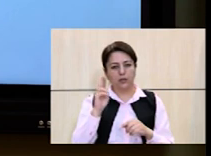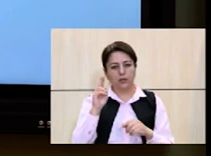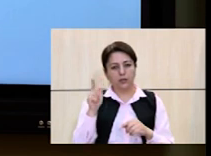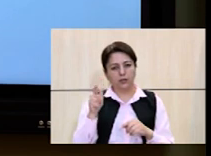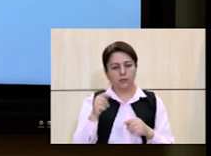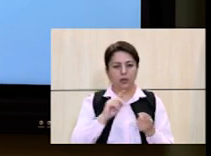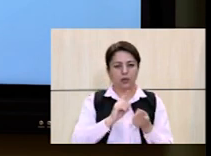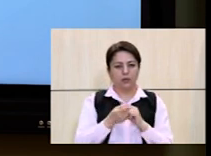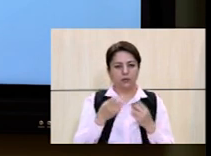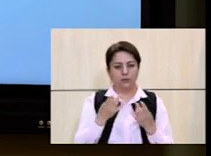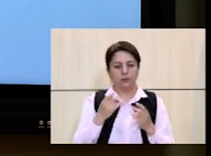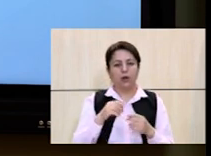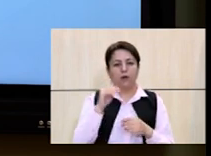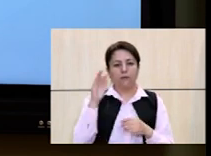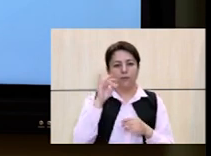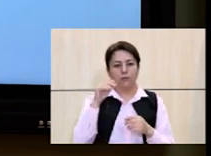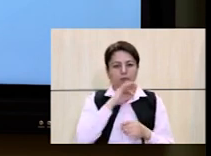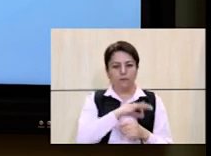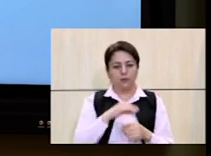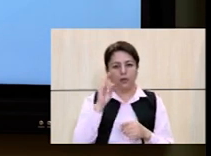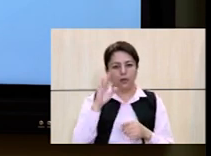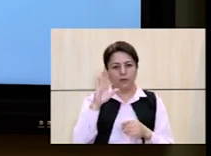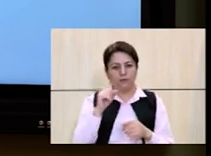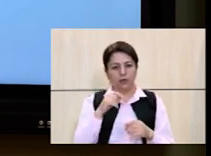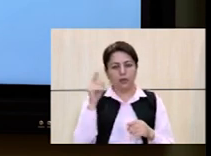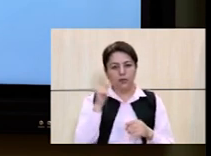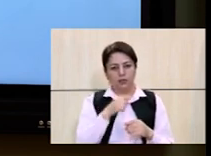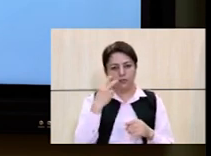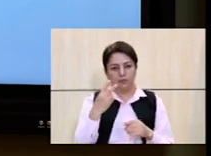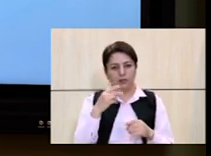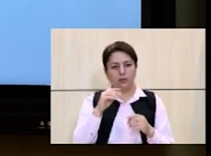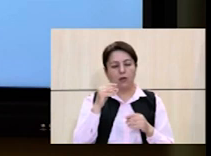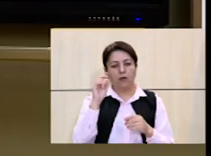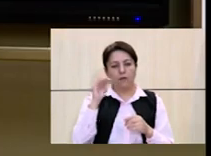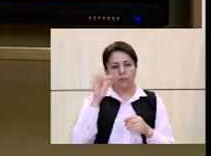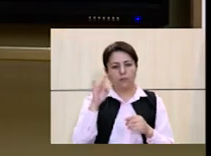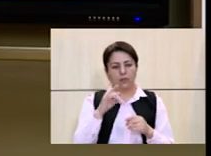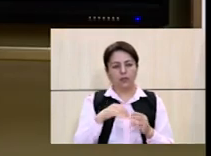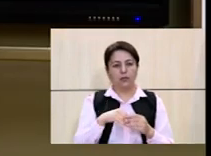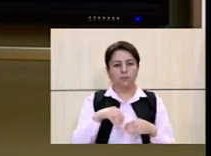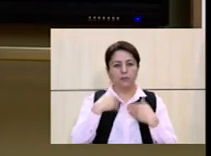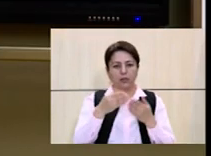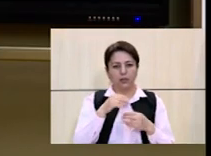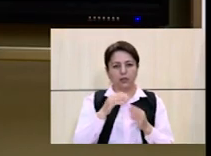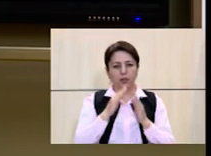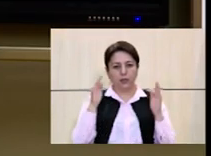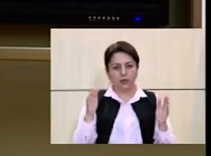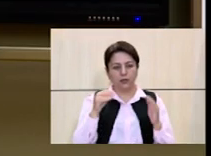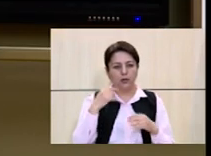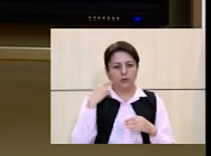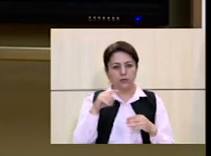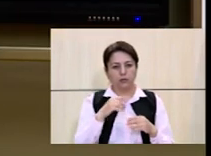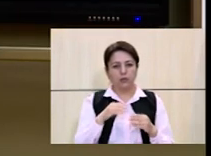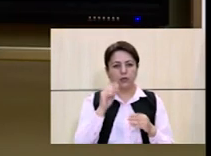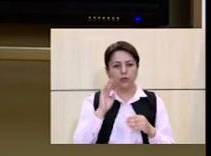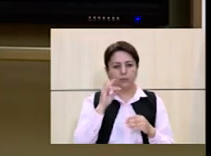Formuladan foydalanib, MV kvadrat taqsim 2 formulasidan Berilgan kattaliklarimizning son qiymatlarini